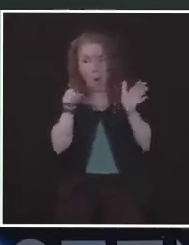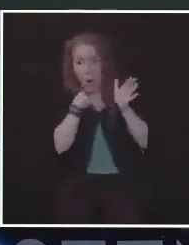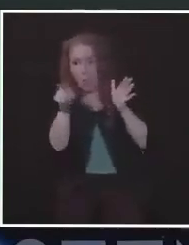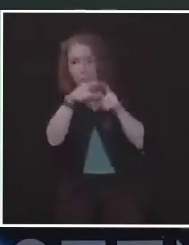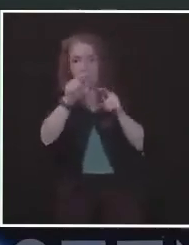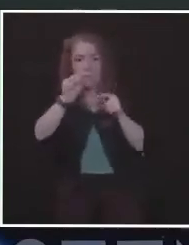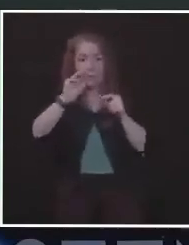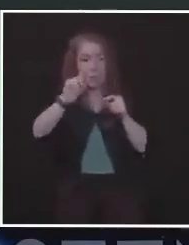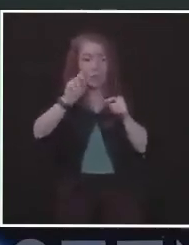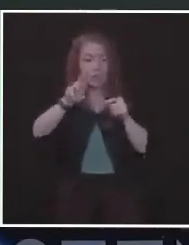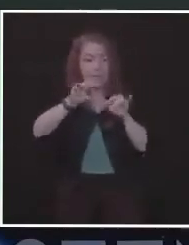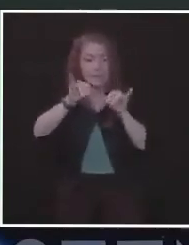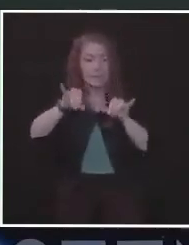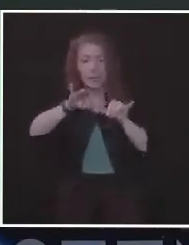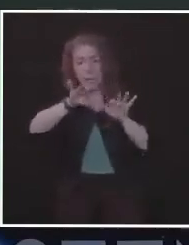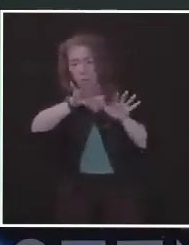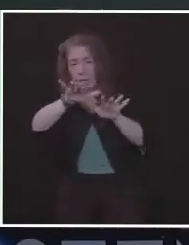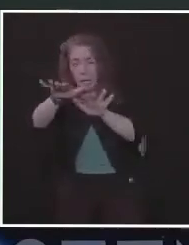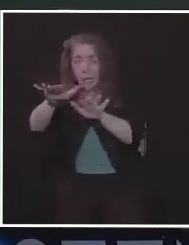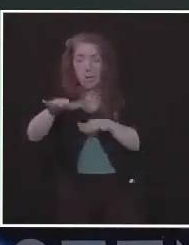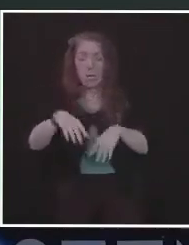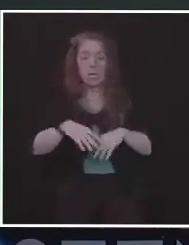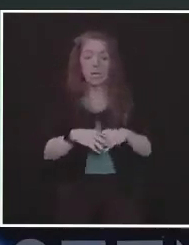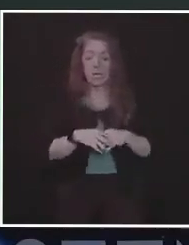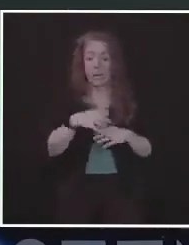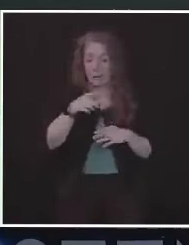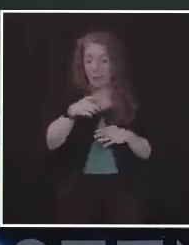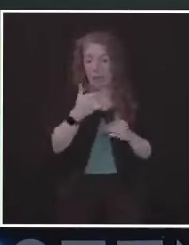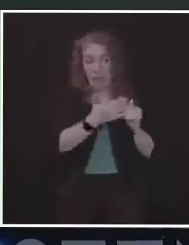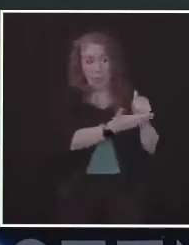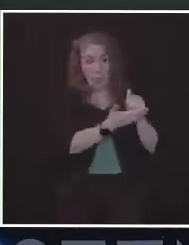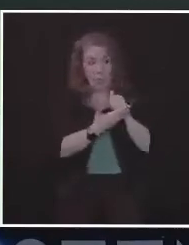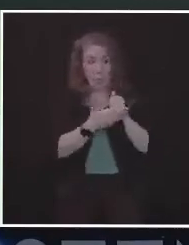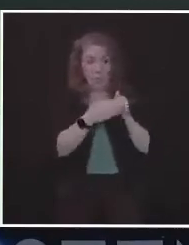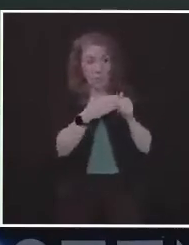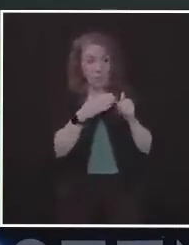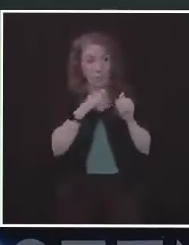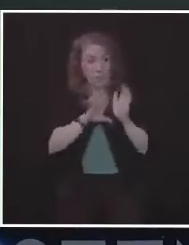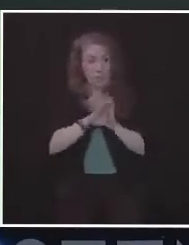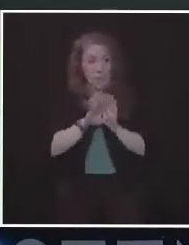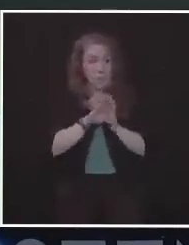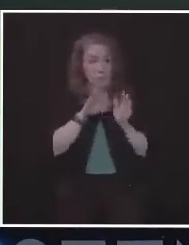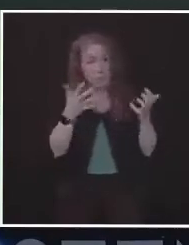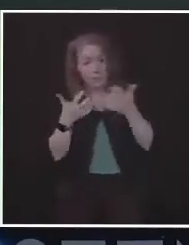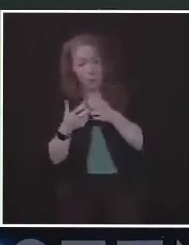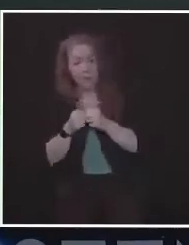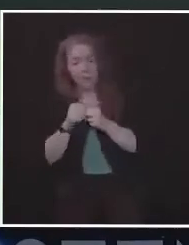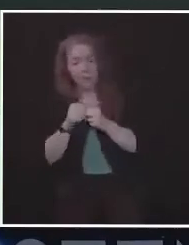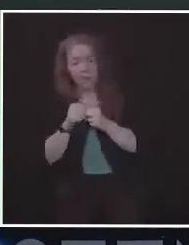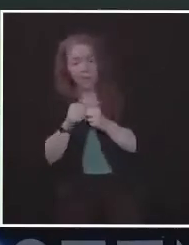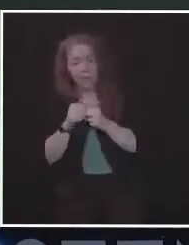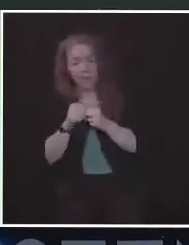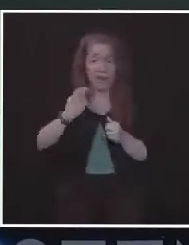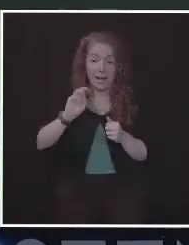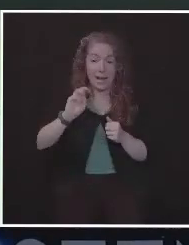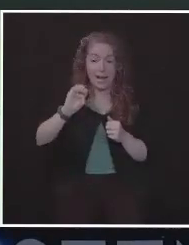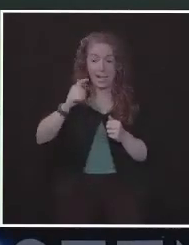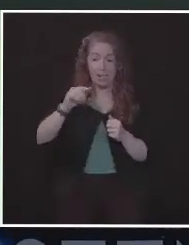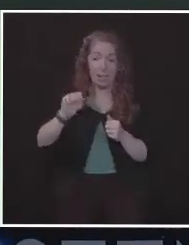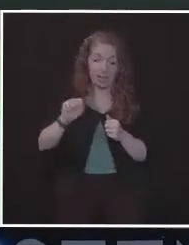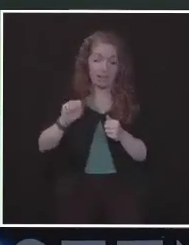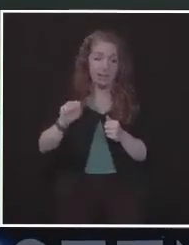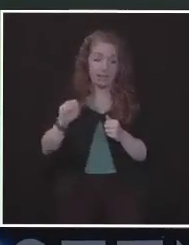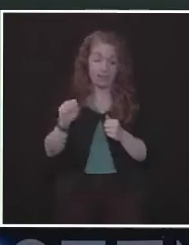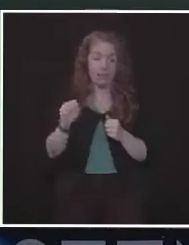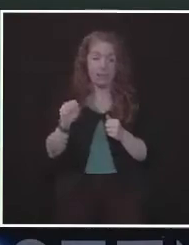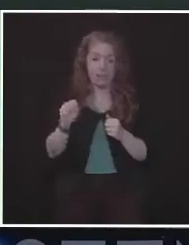develop the capabilities that come with SLS, Orion, and EGS, and the work that has started for the next sets